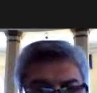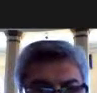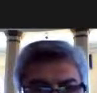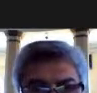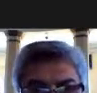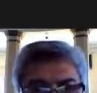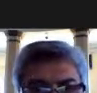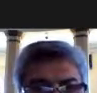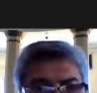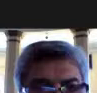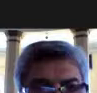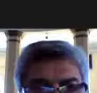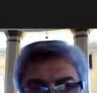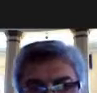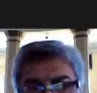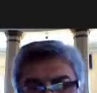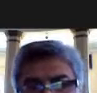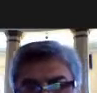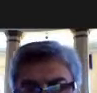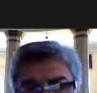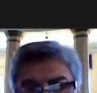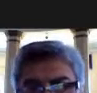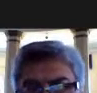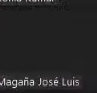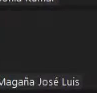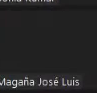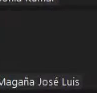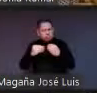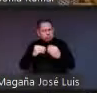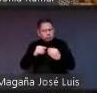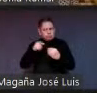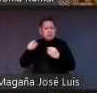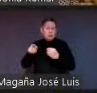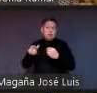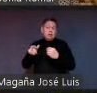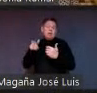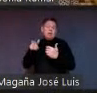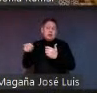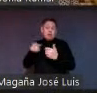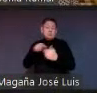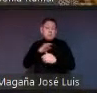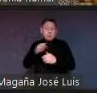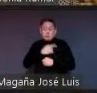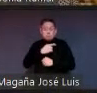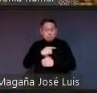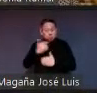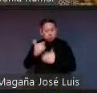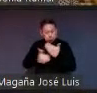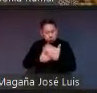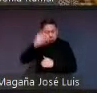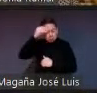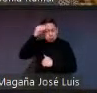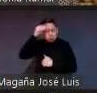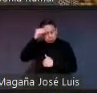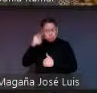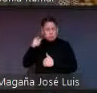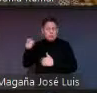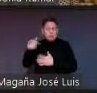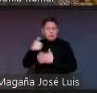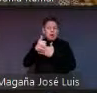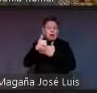needs of society, to have an educational proposal that is flexible, and this contributes to the search for